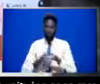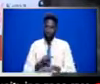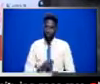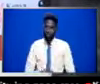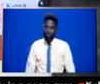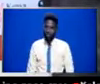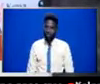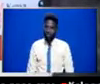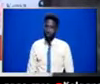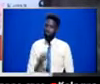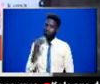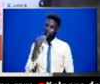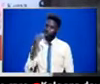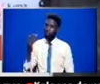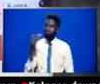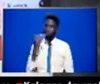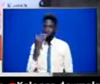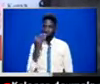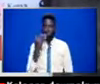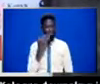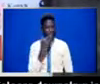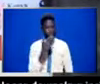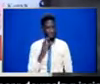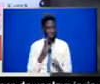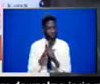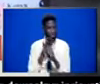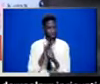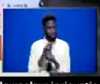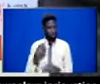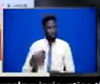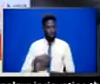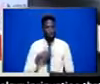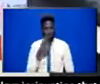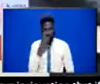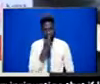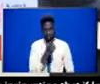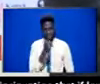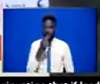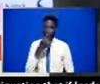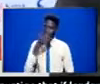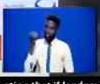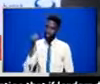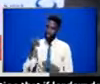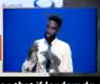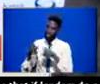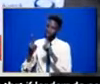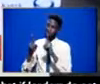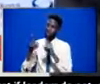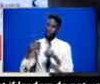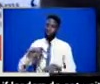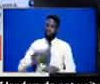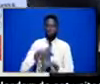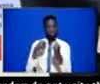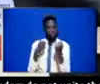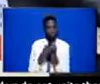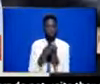Thank you very much. We wish you the best. You have our support, you have our